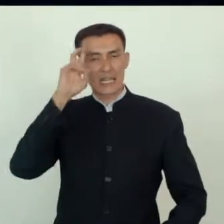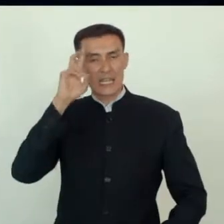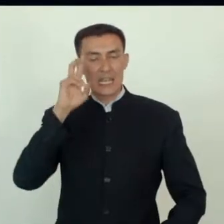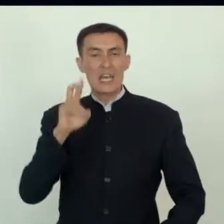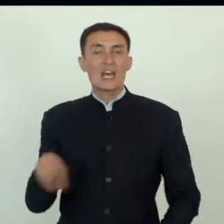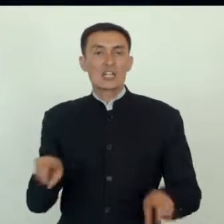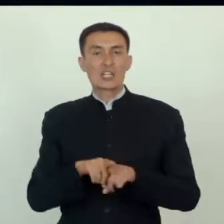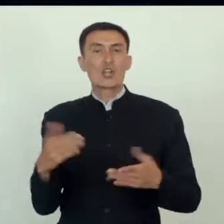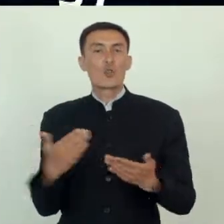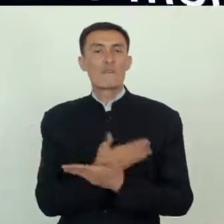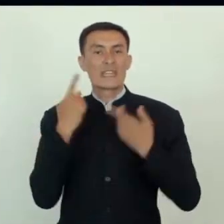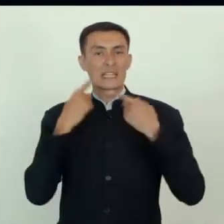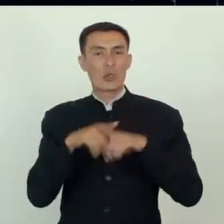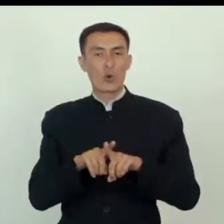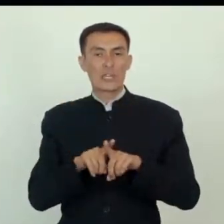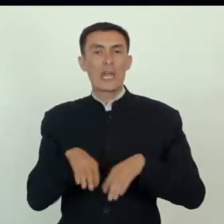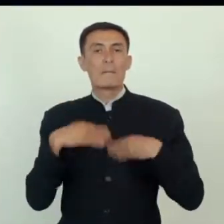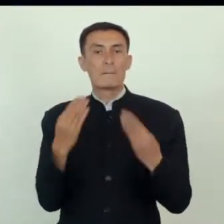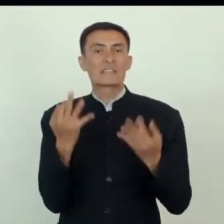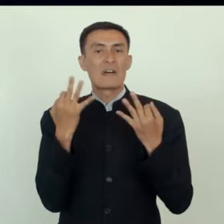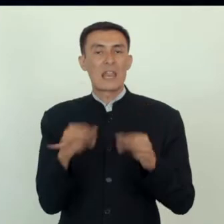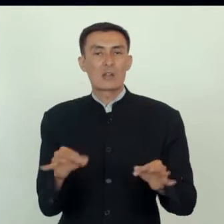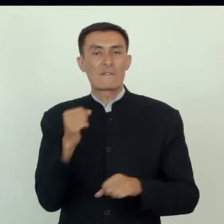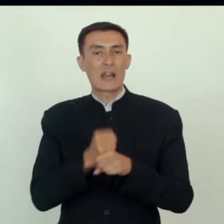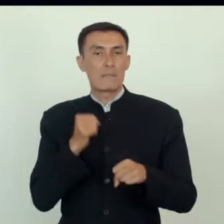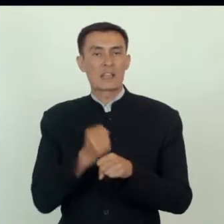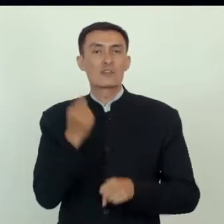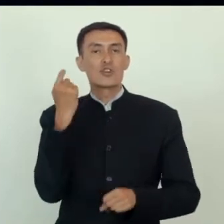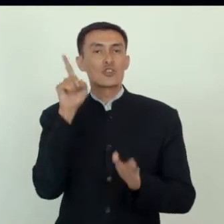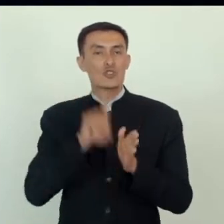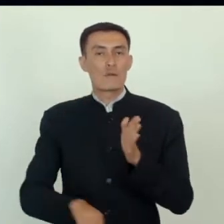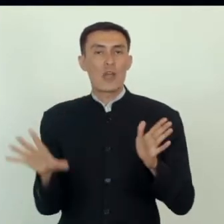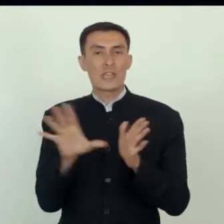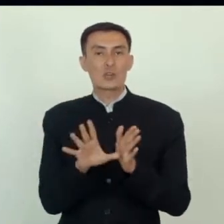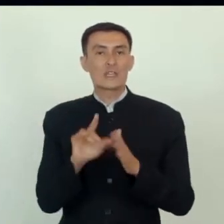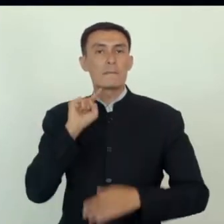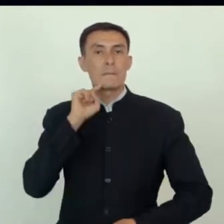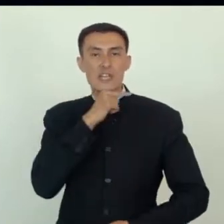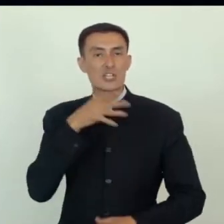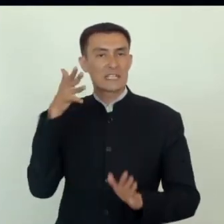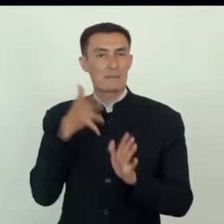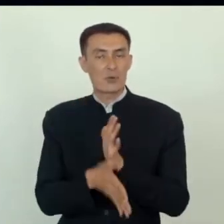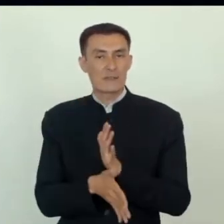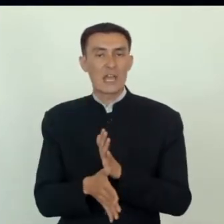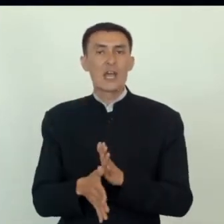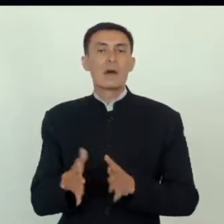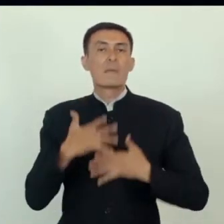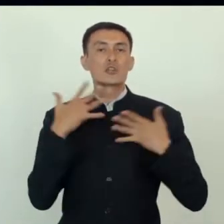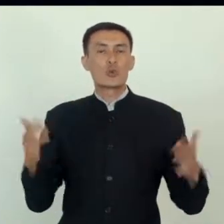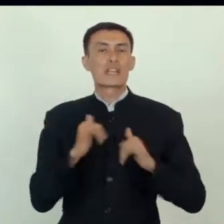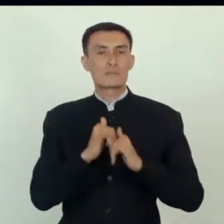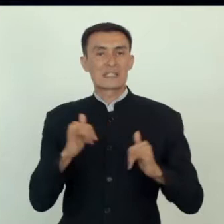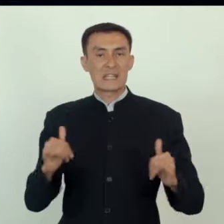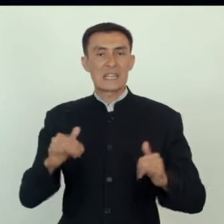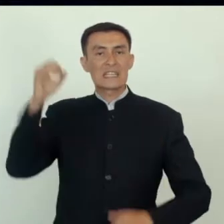technologies allow not only for the production of cheap energy, but also the ability to use it efficiently. The widely used light-emitting